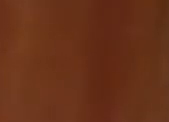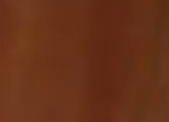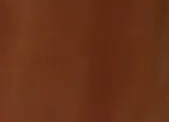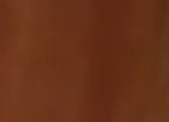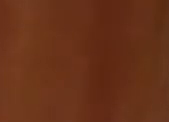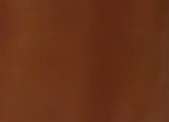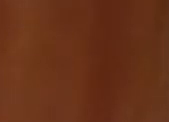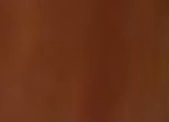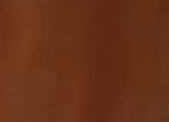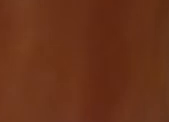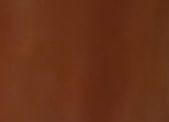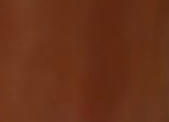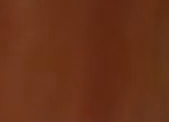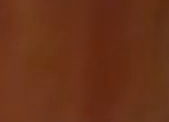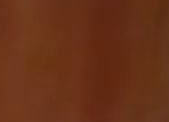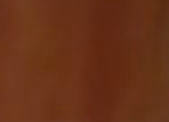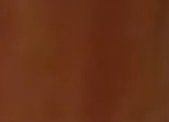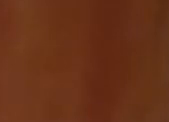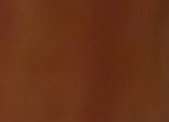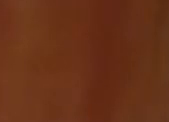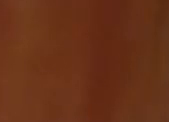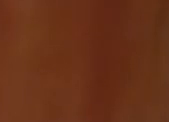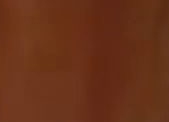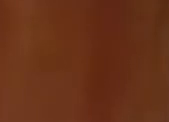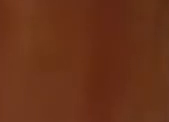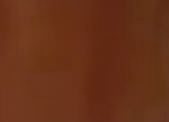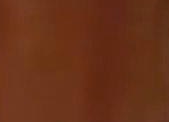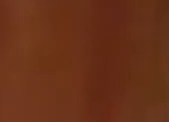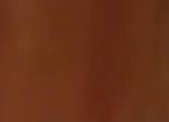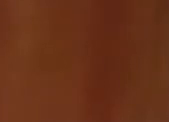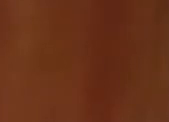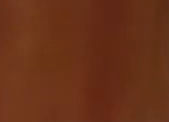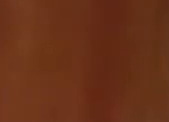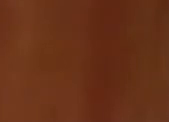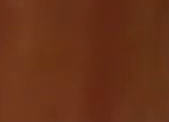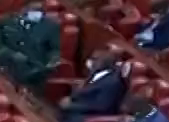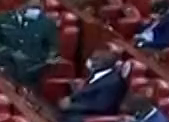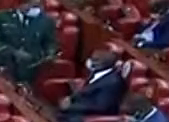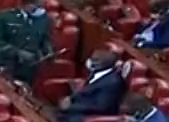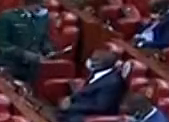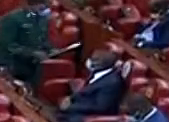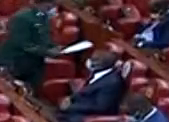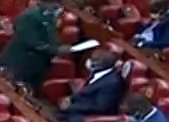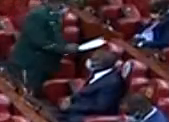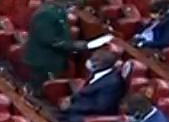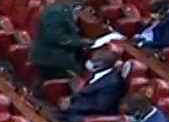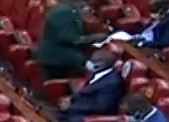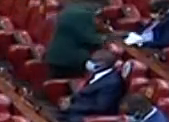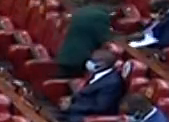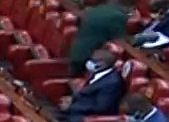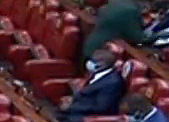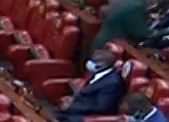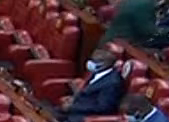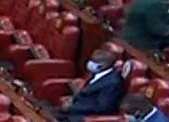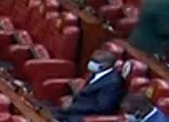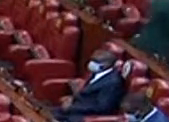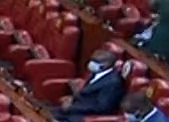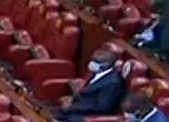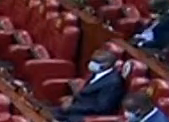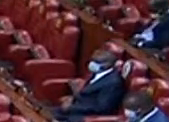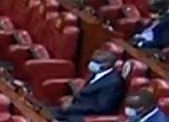I pray the family gain strength in these times of grief. Thank you, Honorable Speaker. Member for Nabaholo.